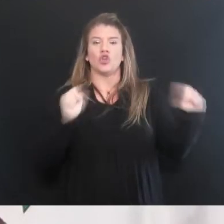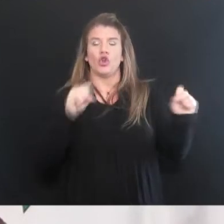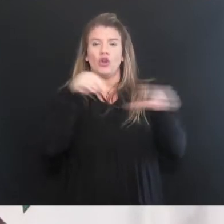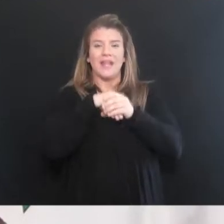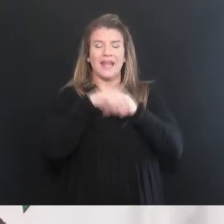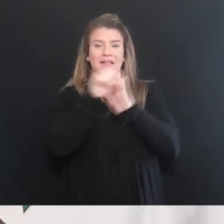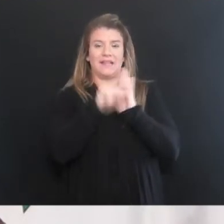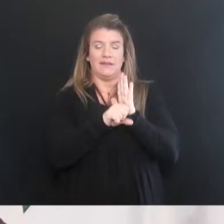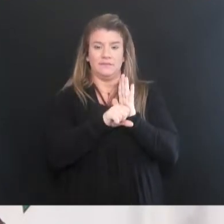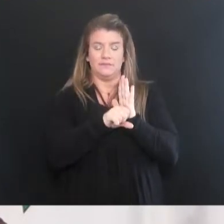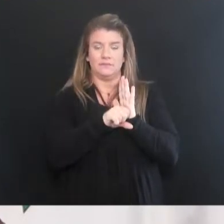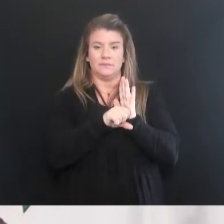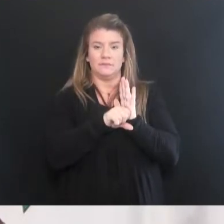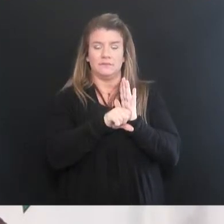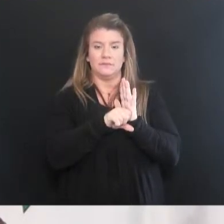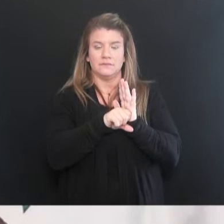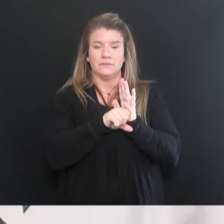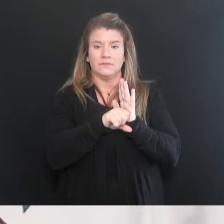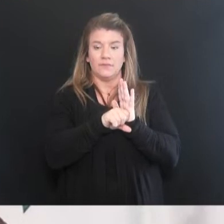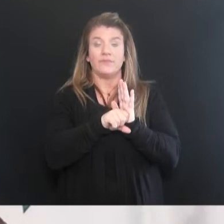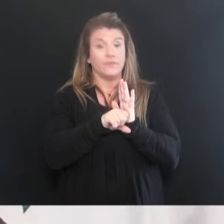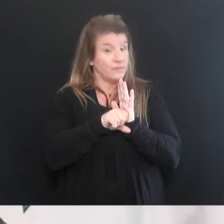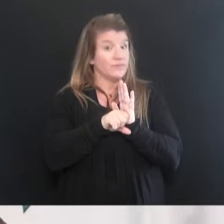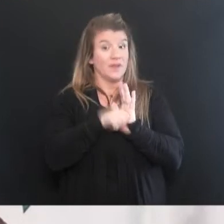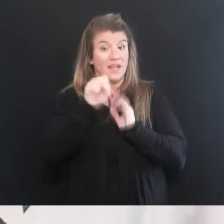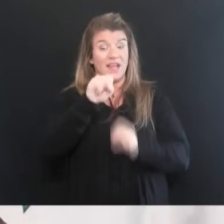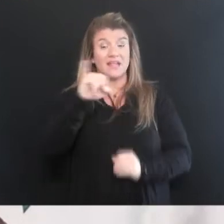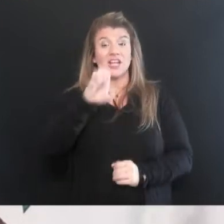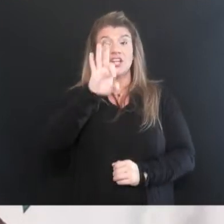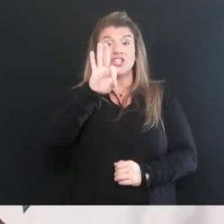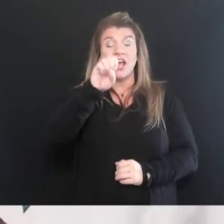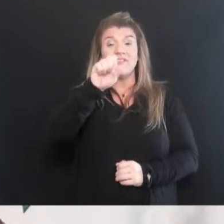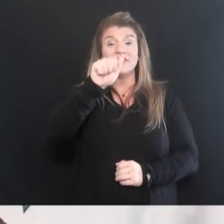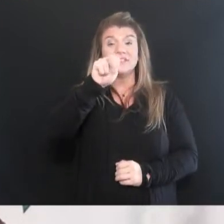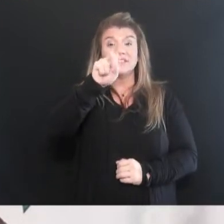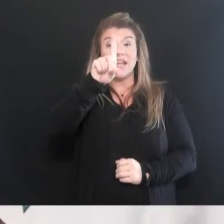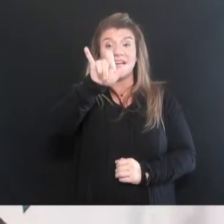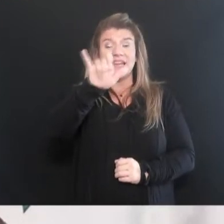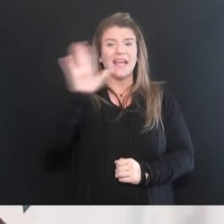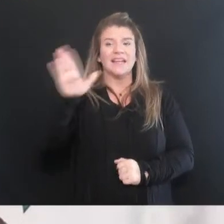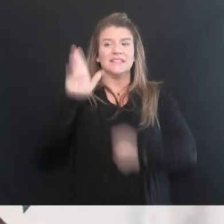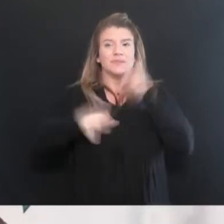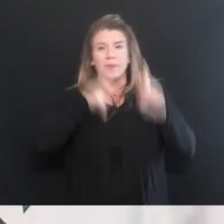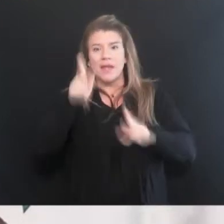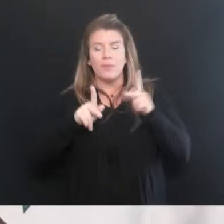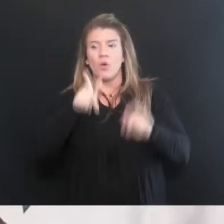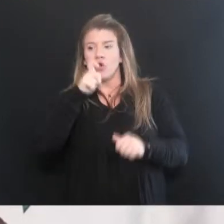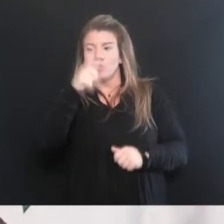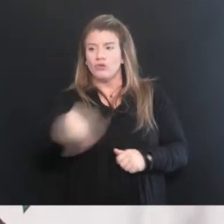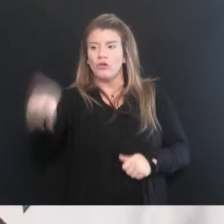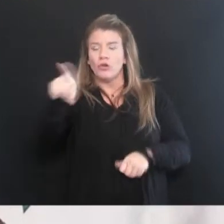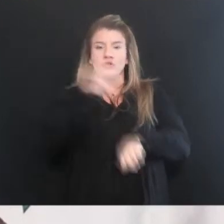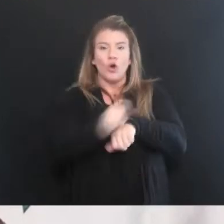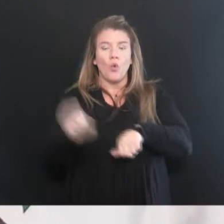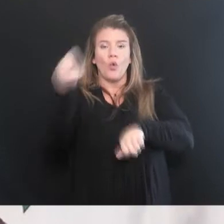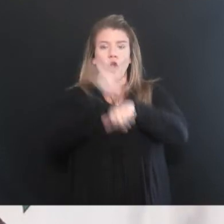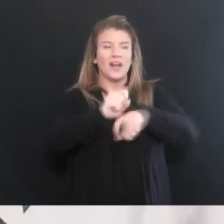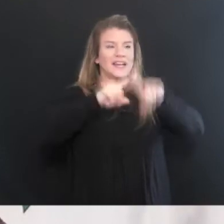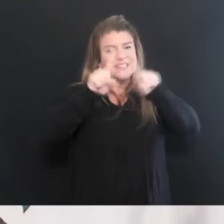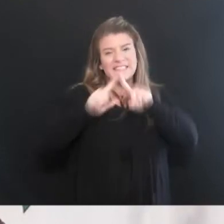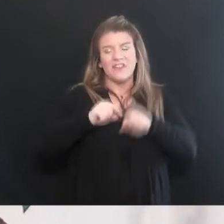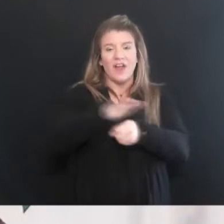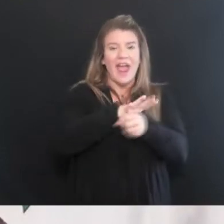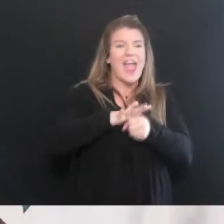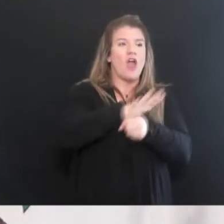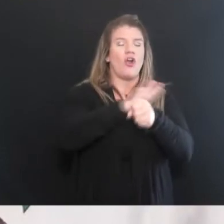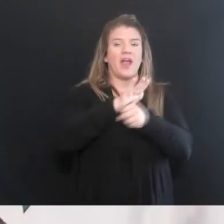state. And Jeff Sandy and all of his people and all those that are working in all these areas, from